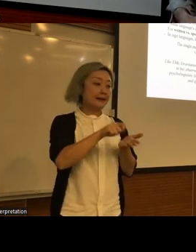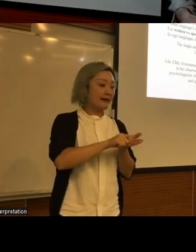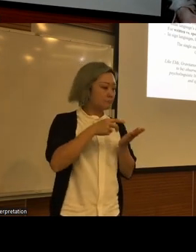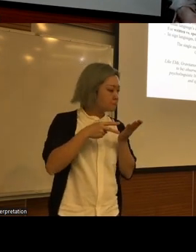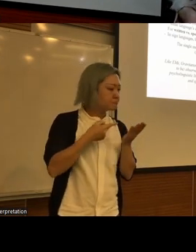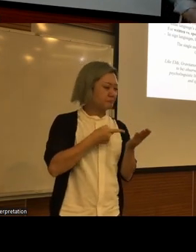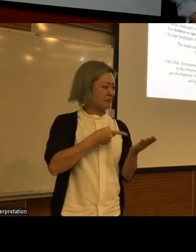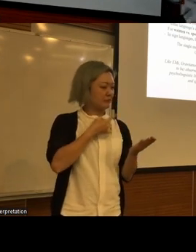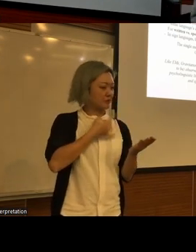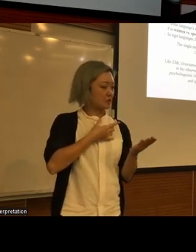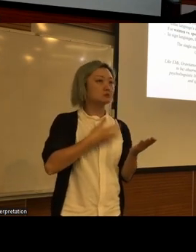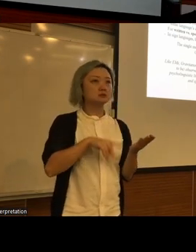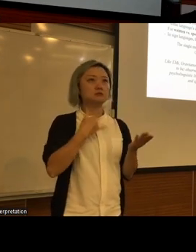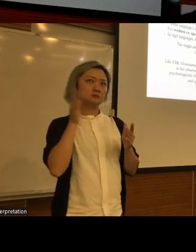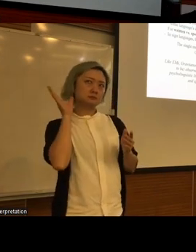spoken.